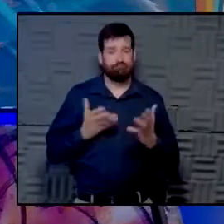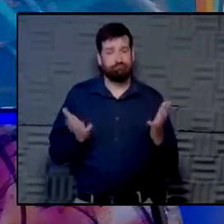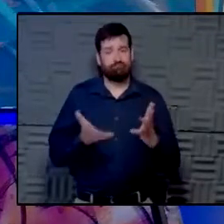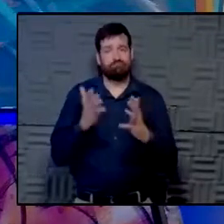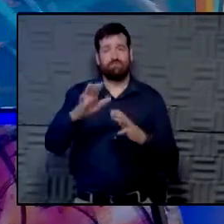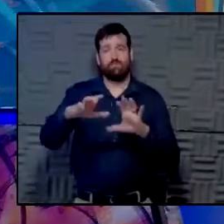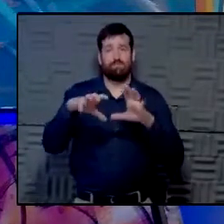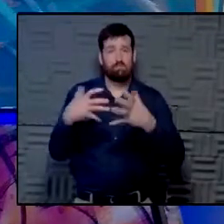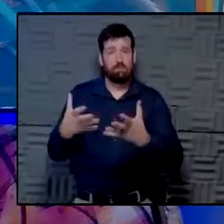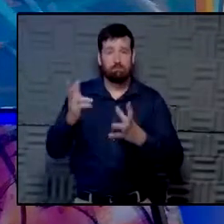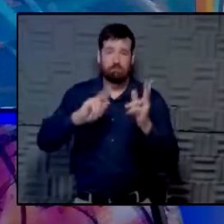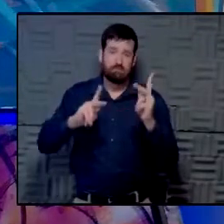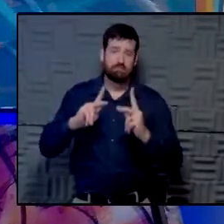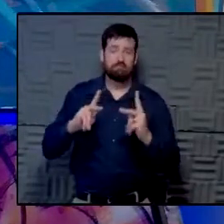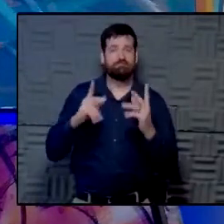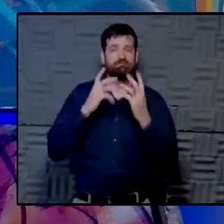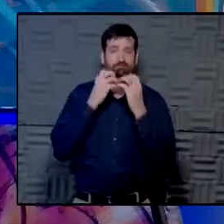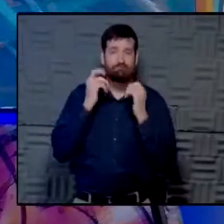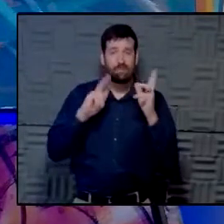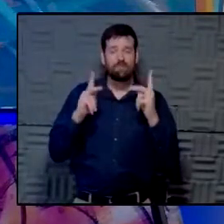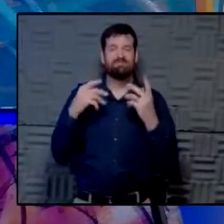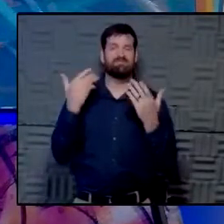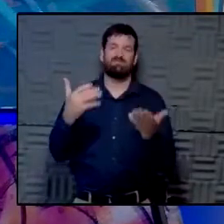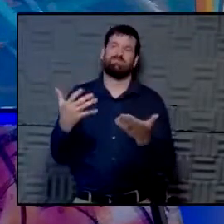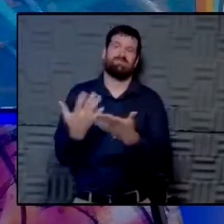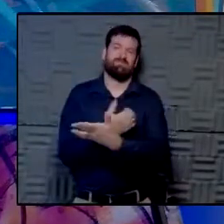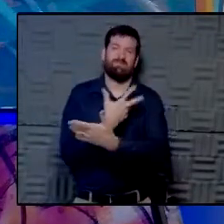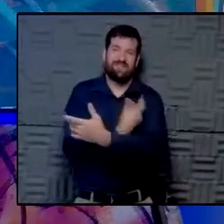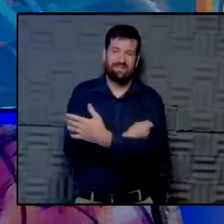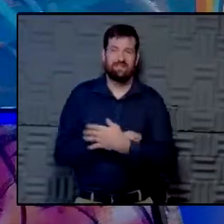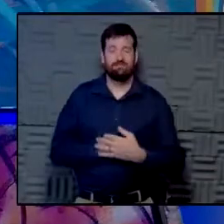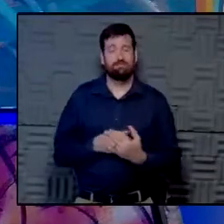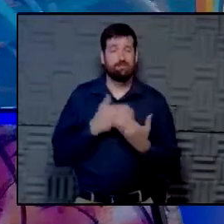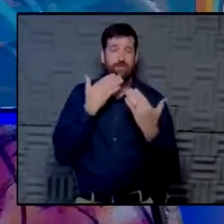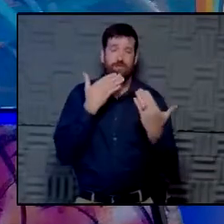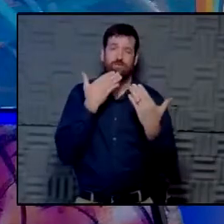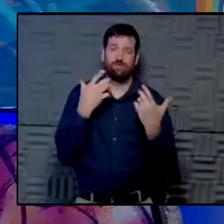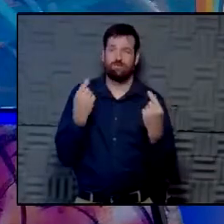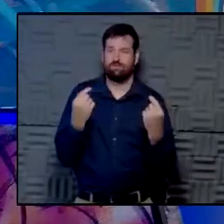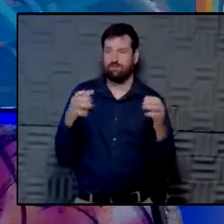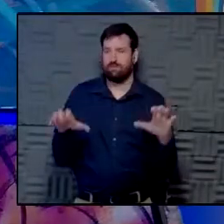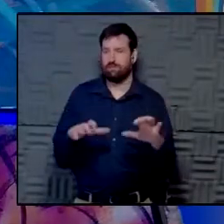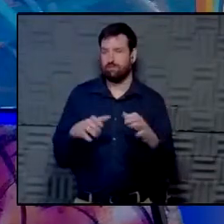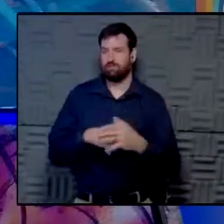your bubble, the people you care about, to go get vaccinated. I think that'd be a great weekend activity.